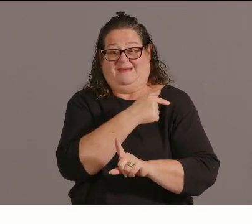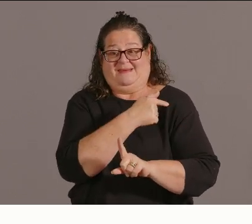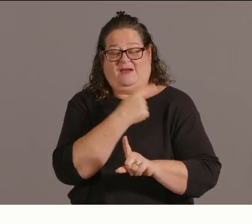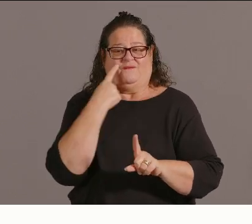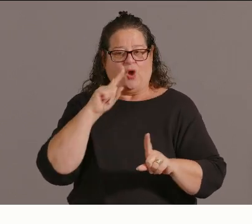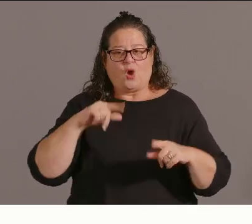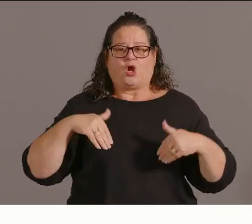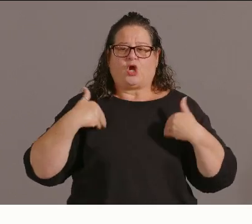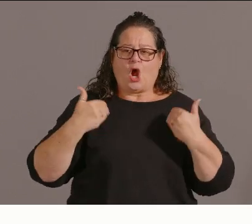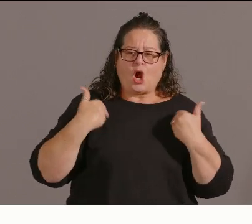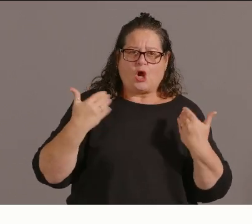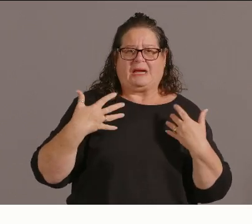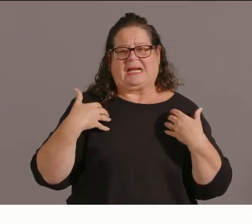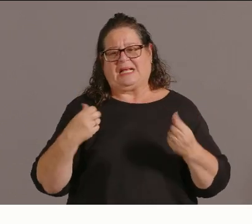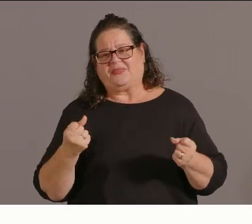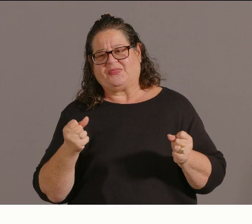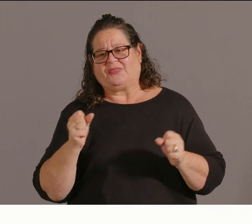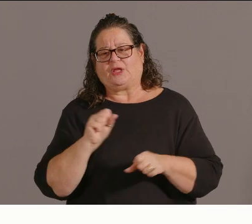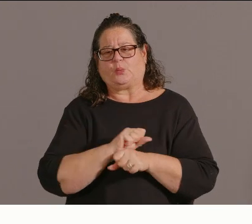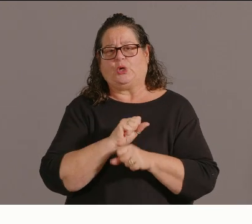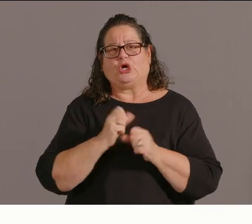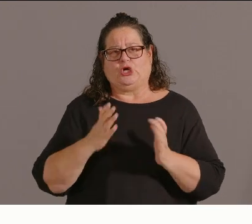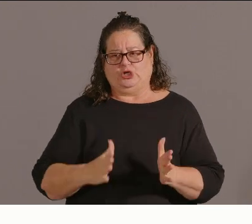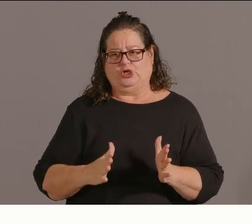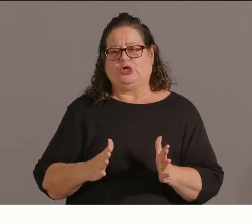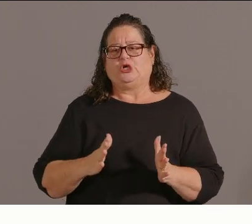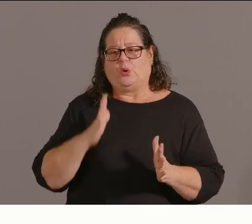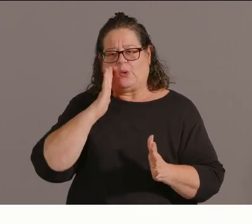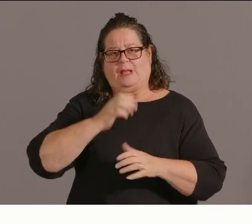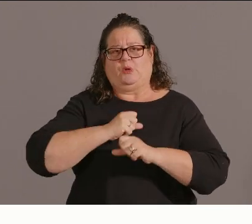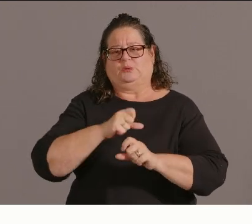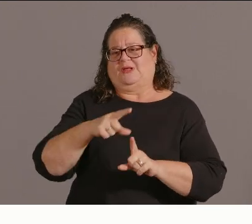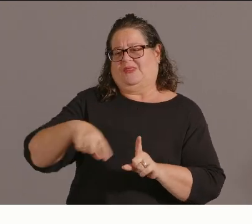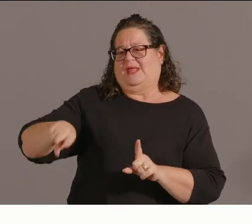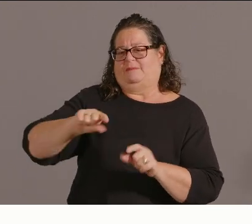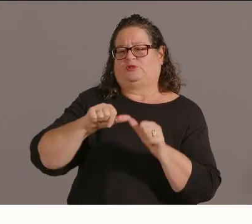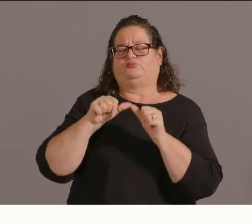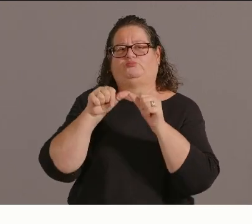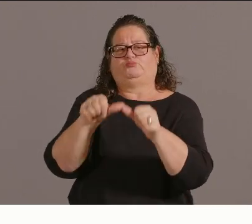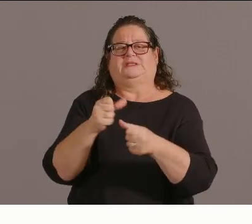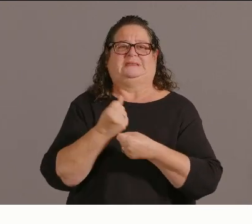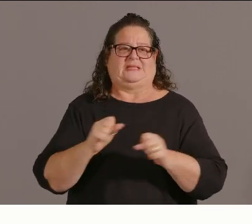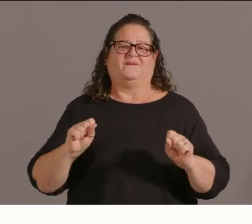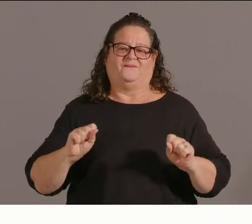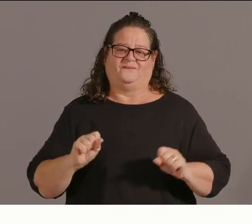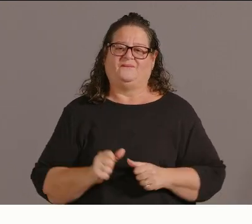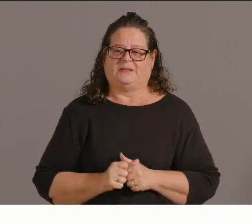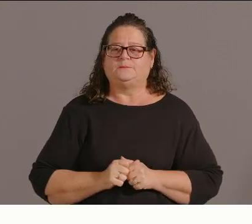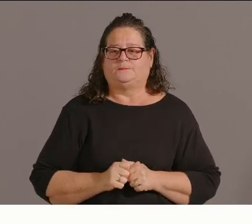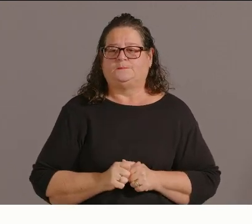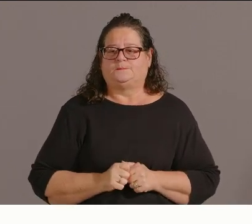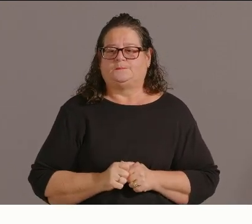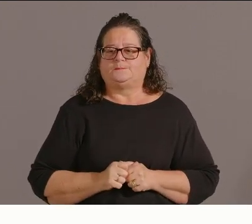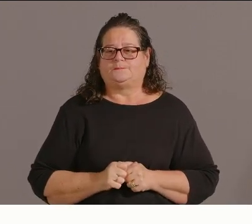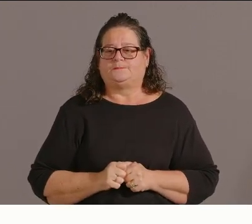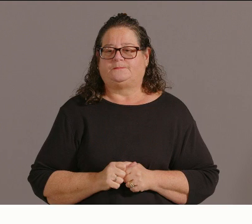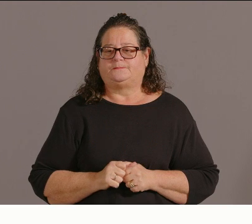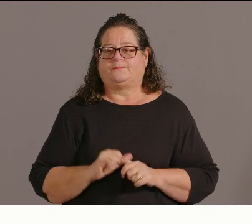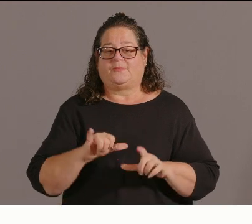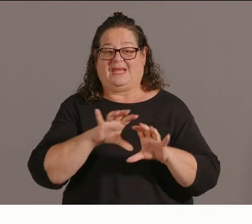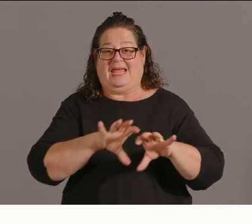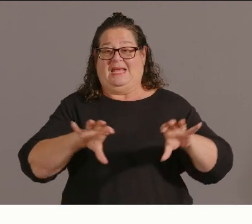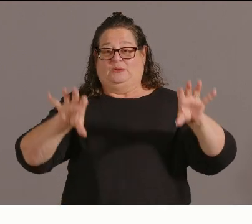safe while they continue to work in those critical positions. Counties are also working directly with